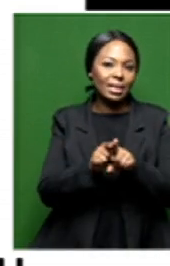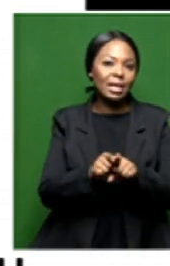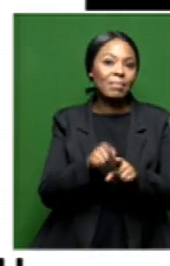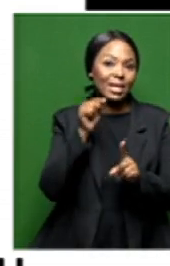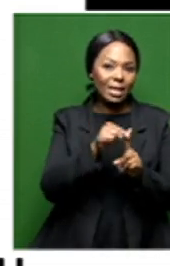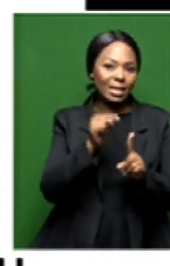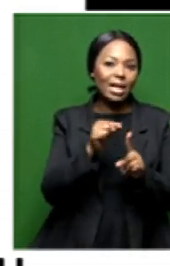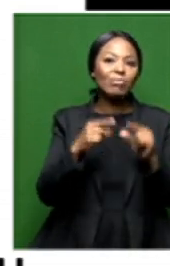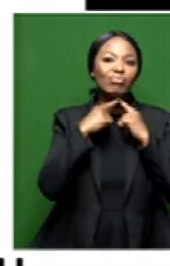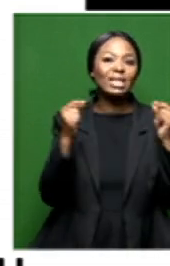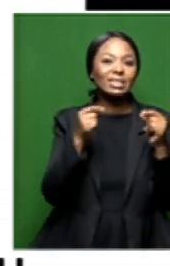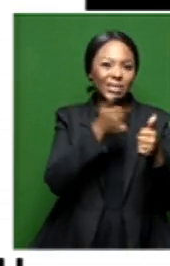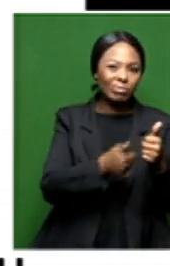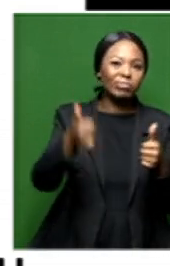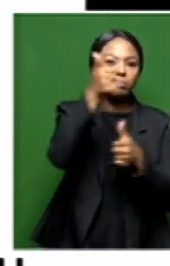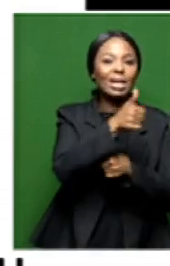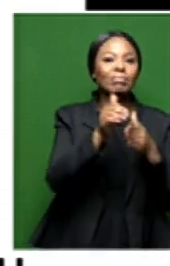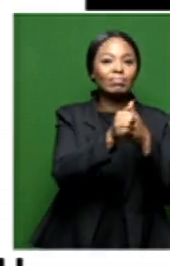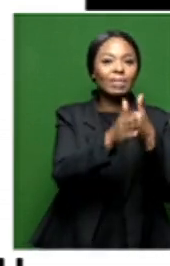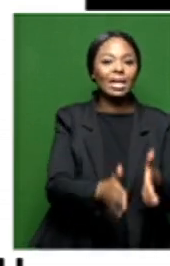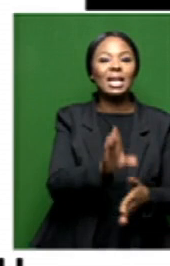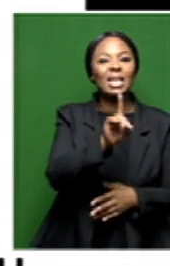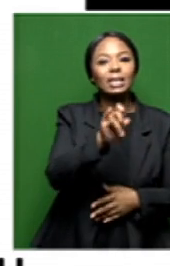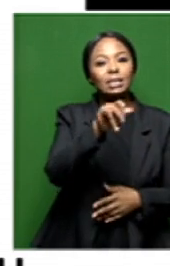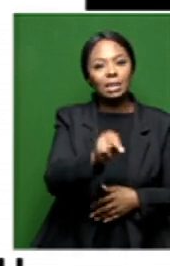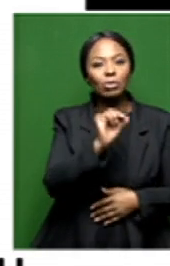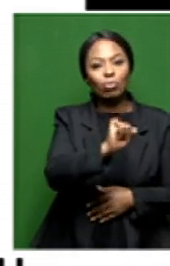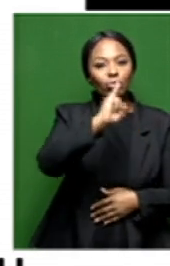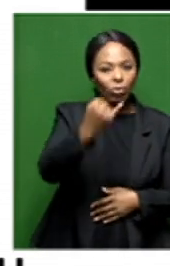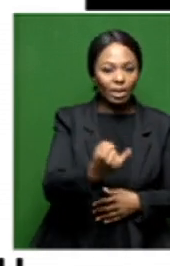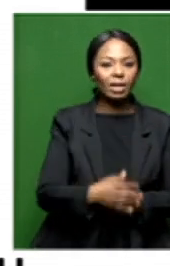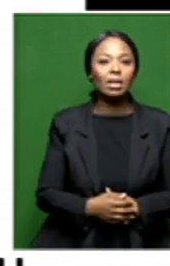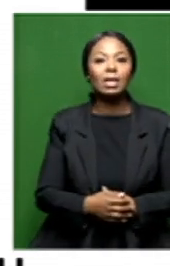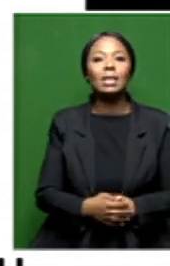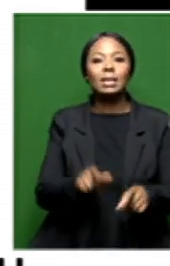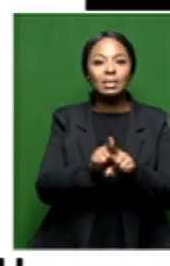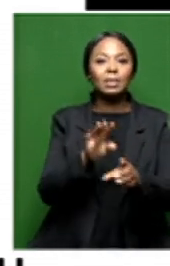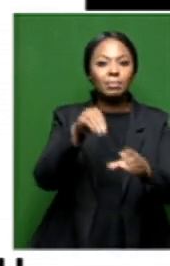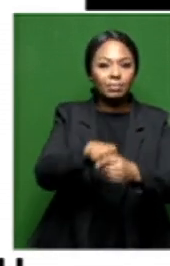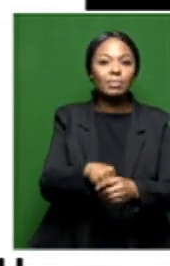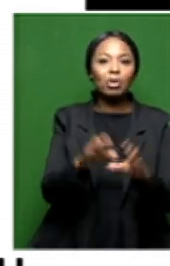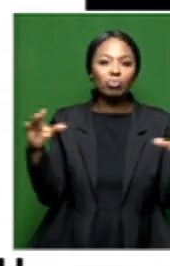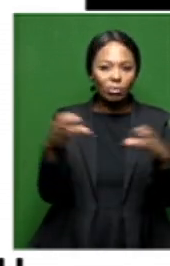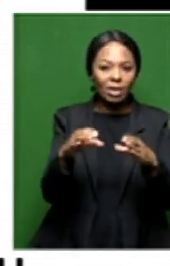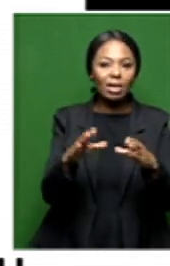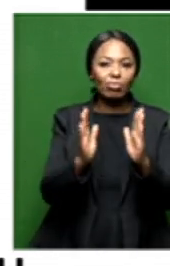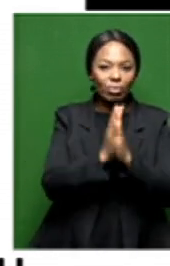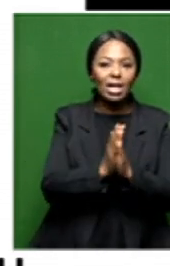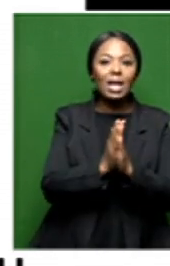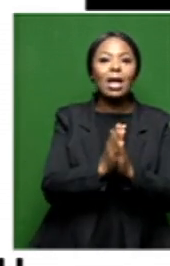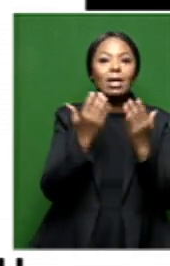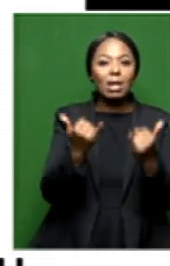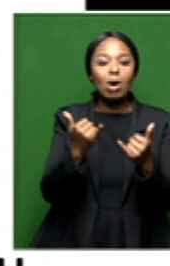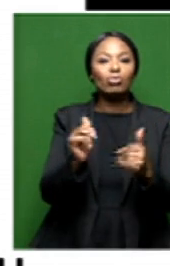of Johannesburg, and subsequently, he was consecrated and enthroned in that cathedral as the bishop of